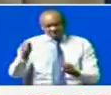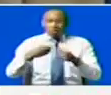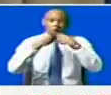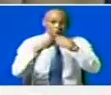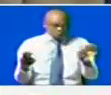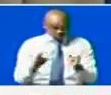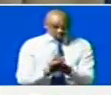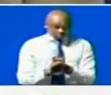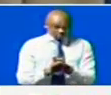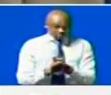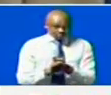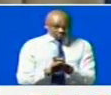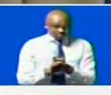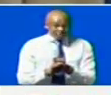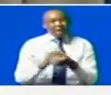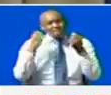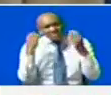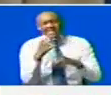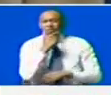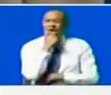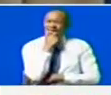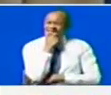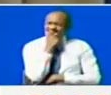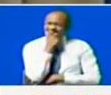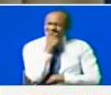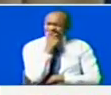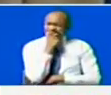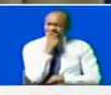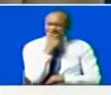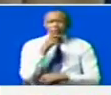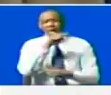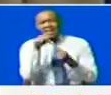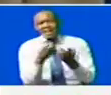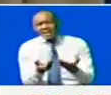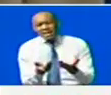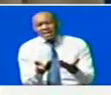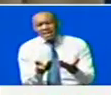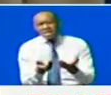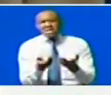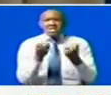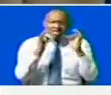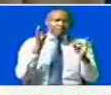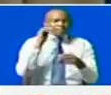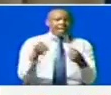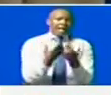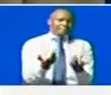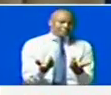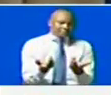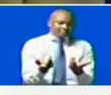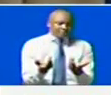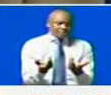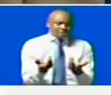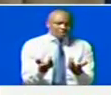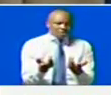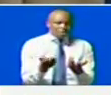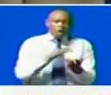lost. Many wonder when, if ever,